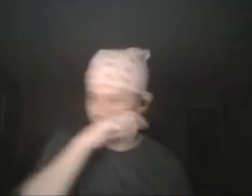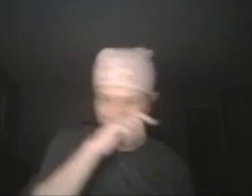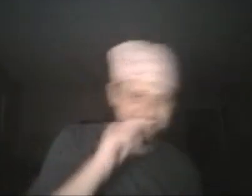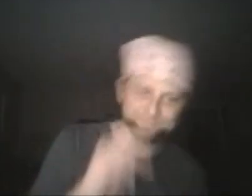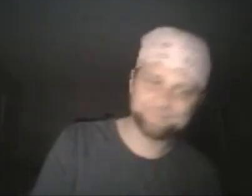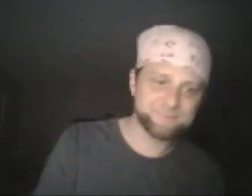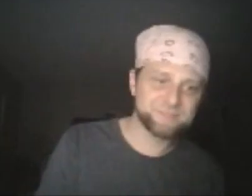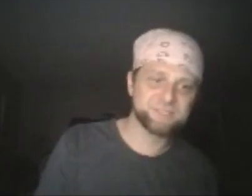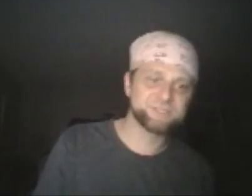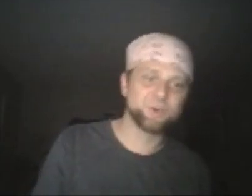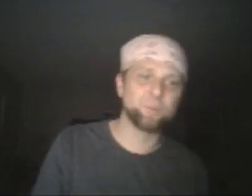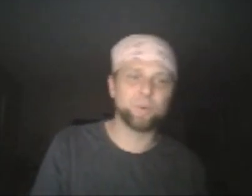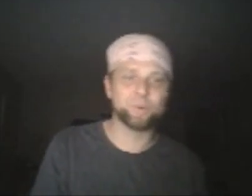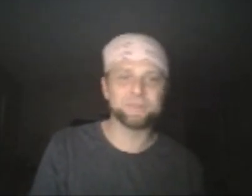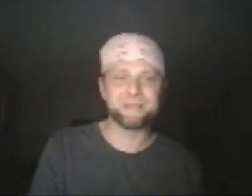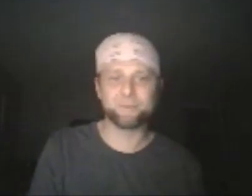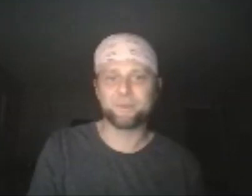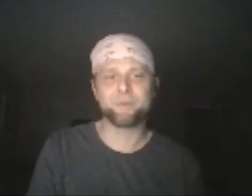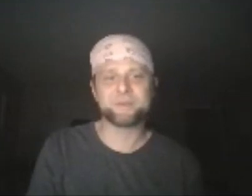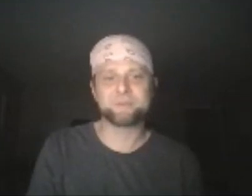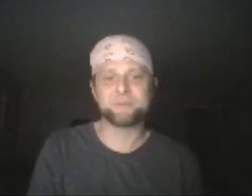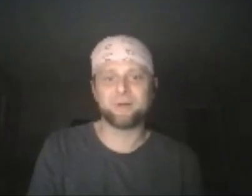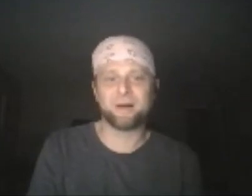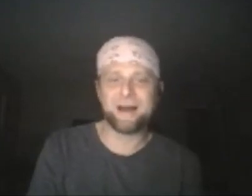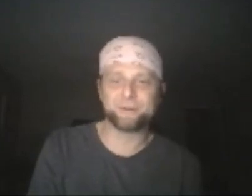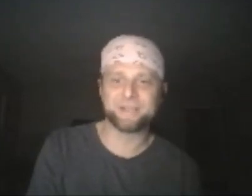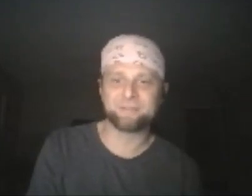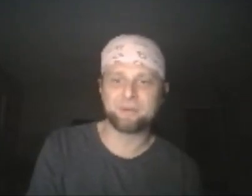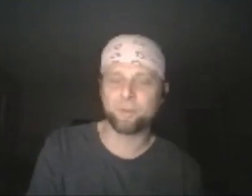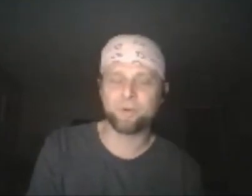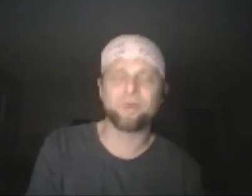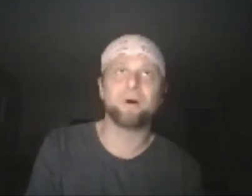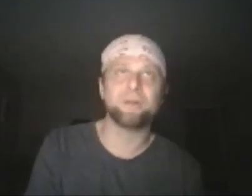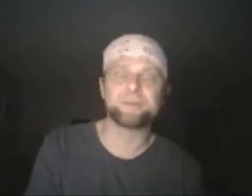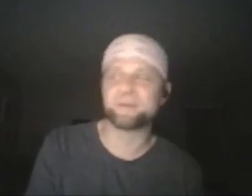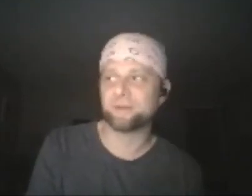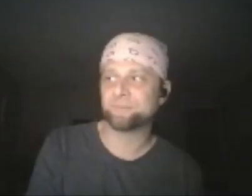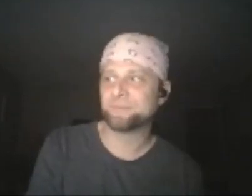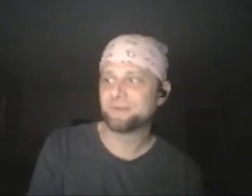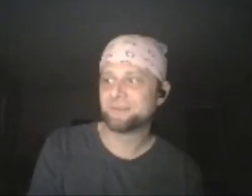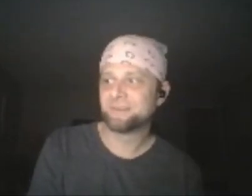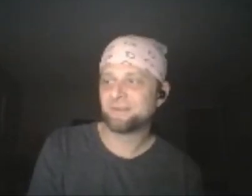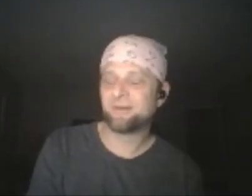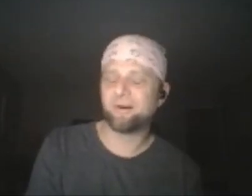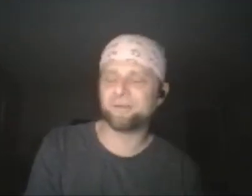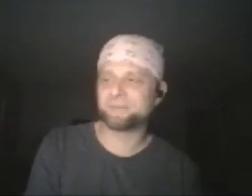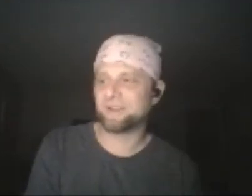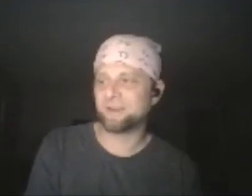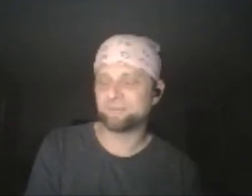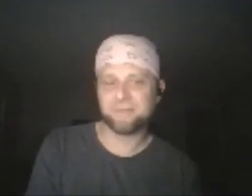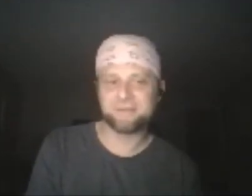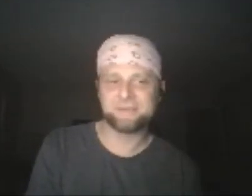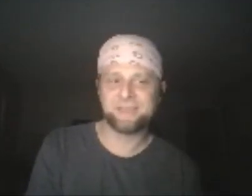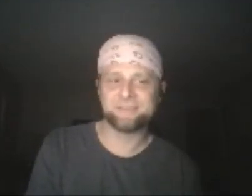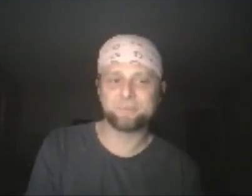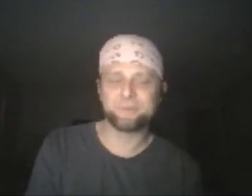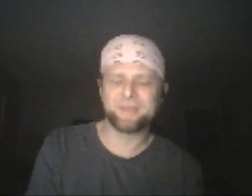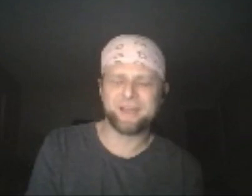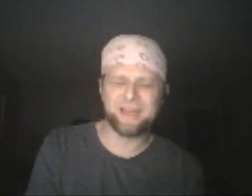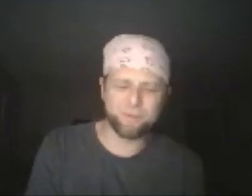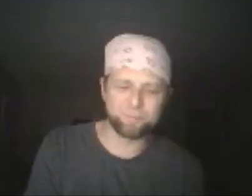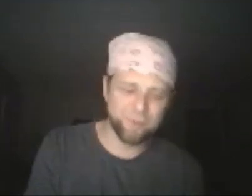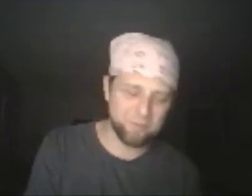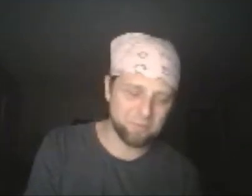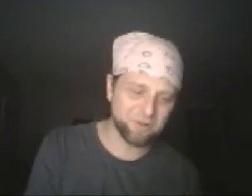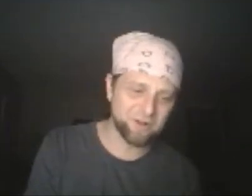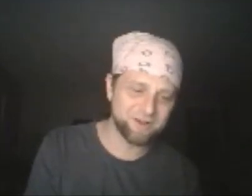fucking, just so boldly. Like, we arrest people outside of our border all the time. All the time. And detain them